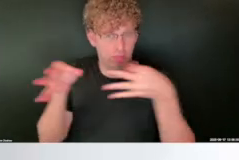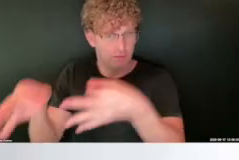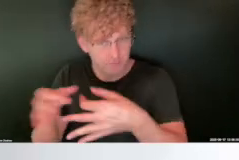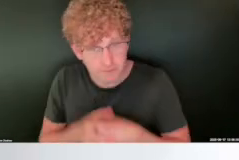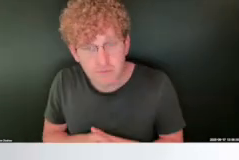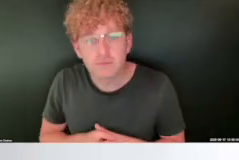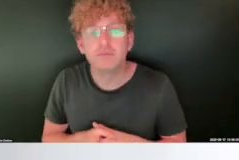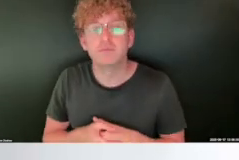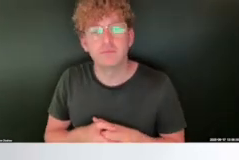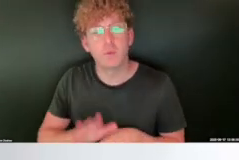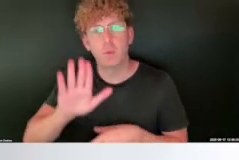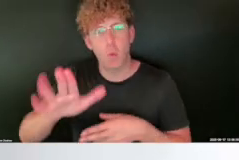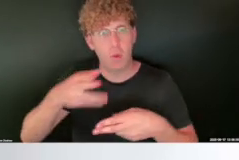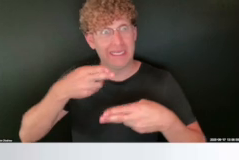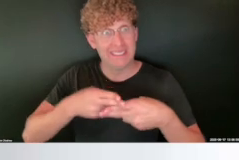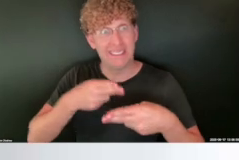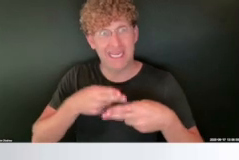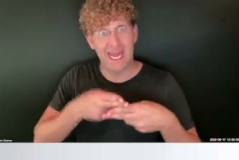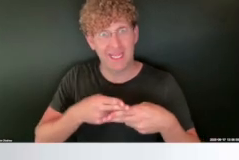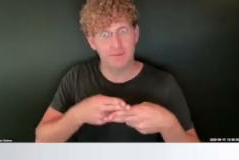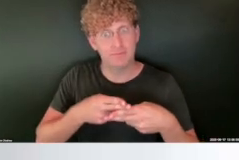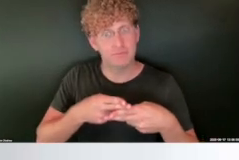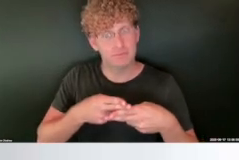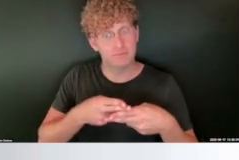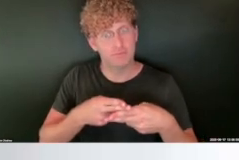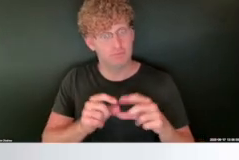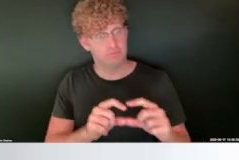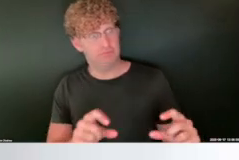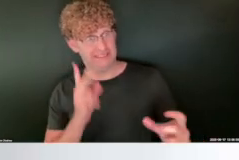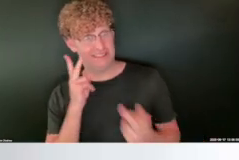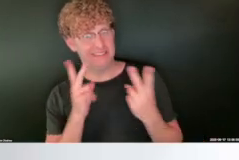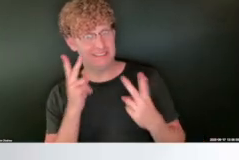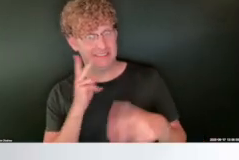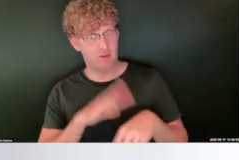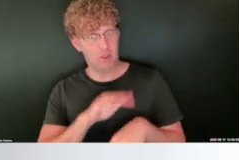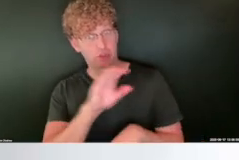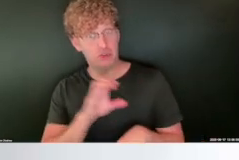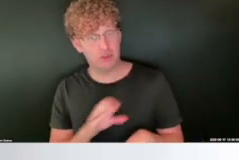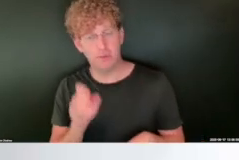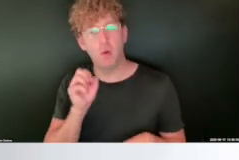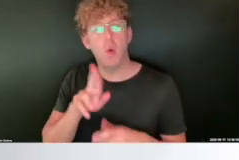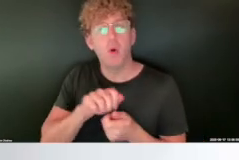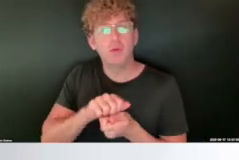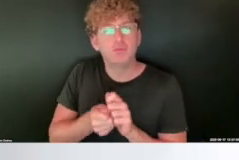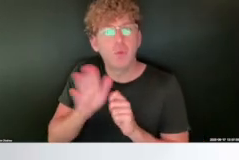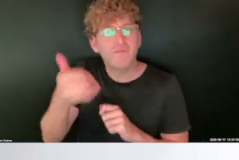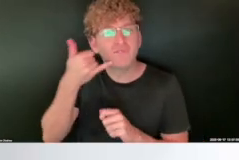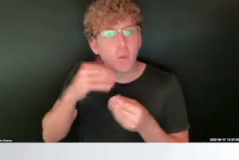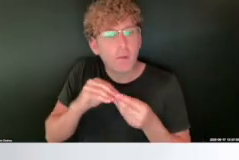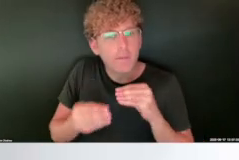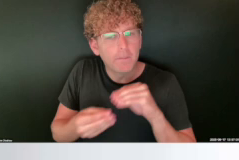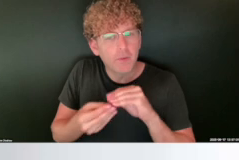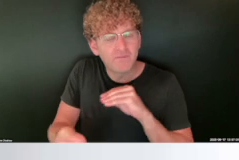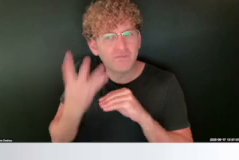is visible on Zoom or adjust your phone number to the last 4 digits if you're calling in. We also